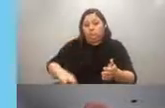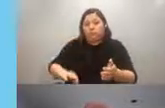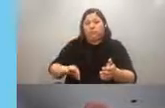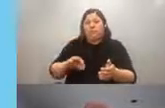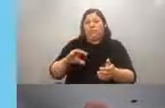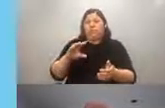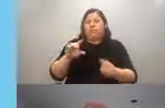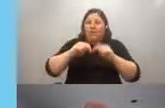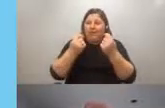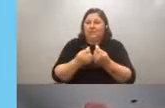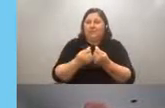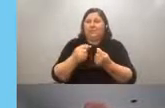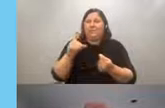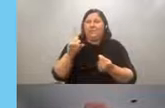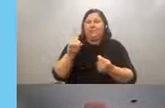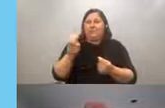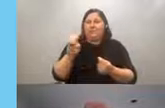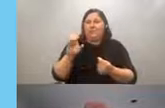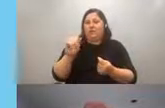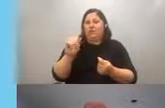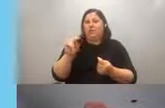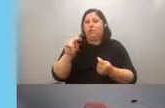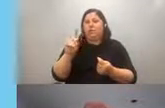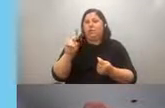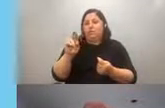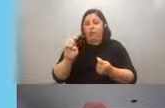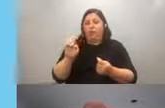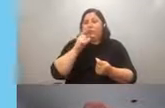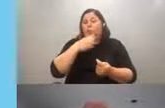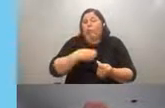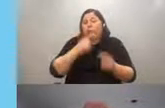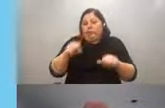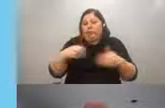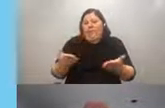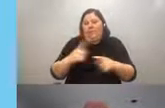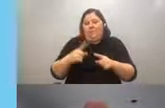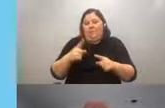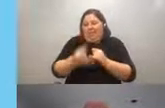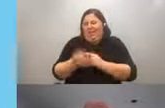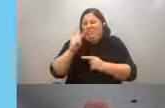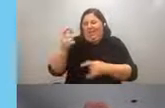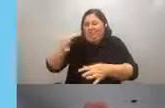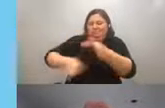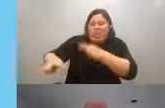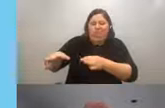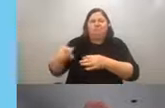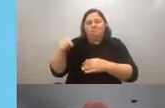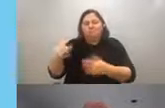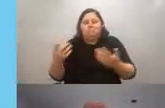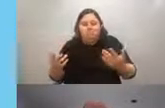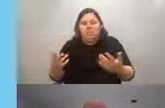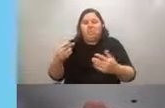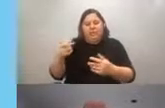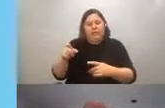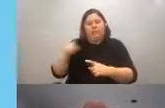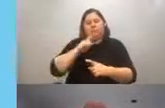teammate who would have liked to have been here tonight but uh asked me to fill in at the last minute due to illness so he's been